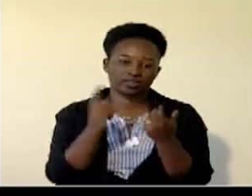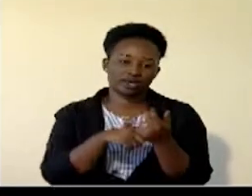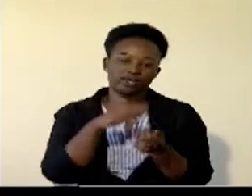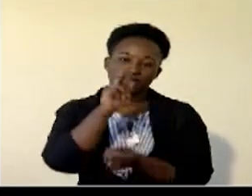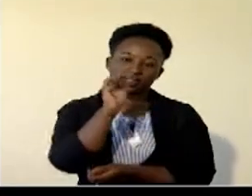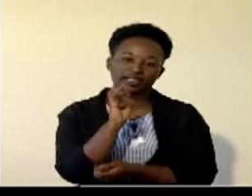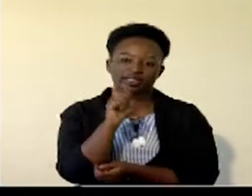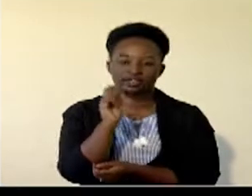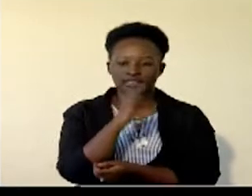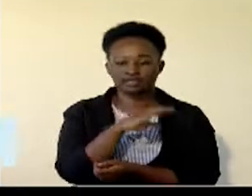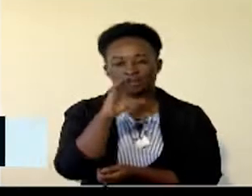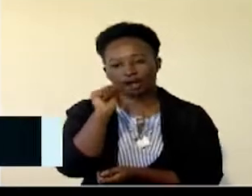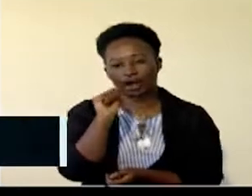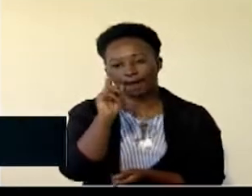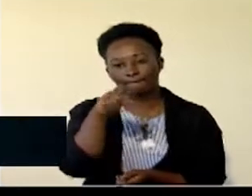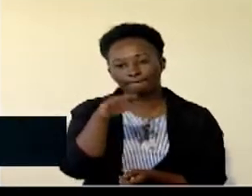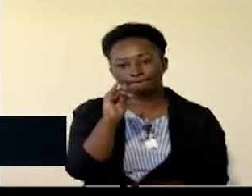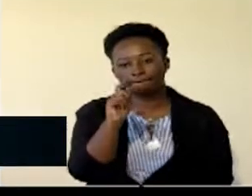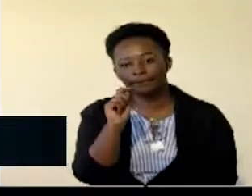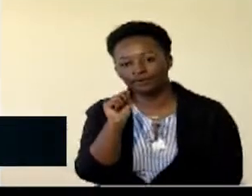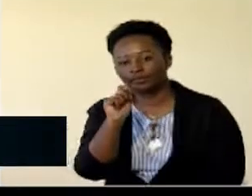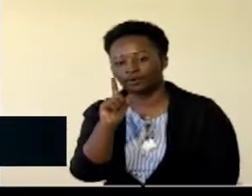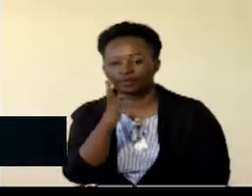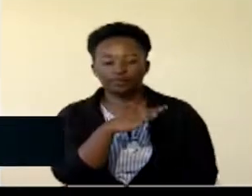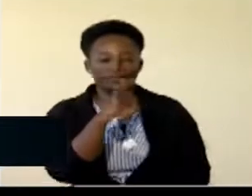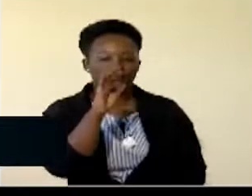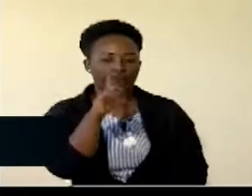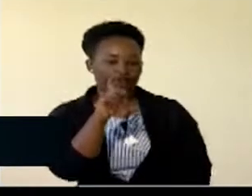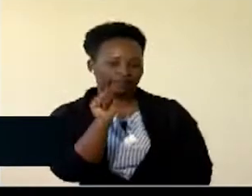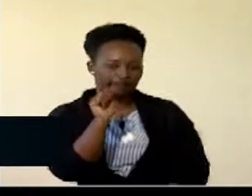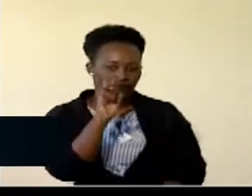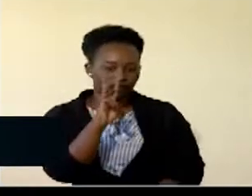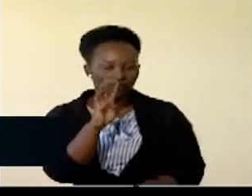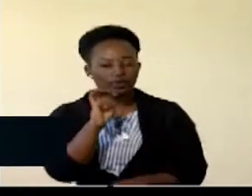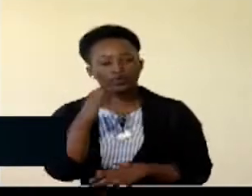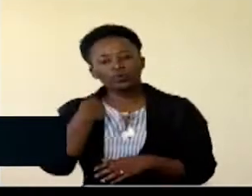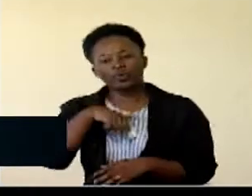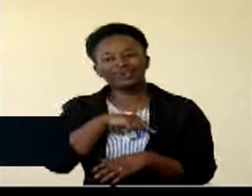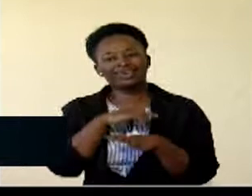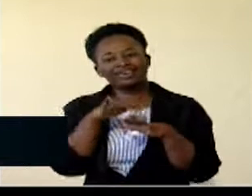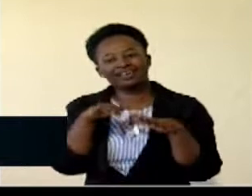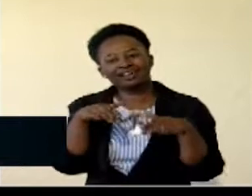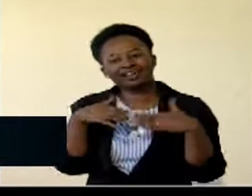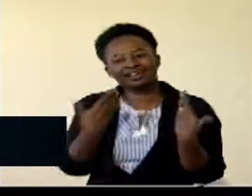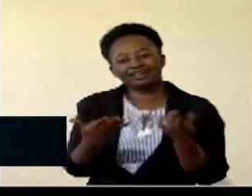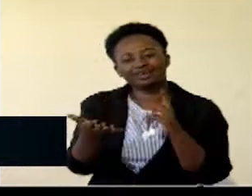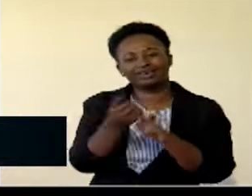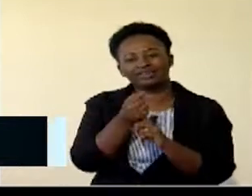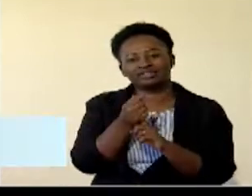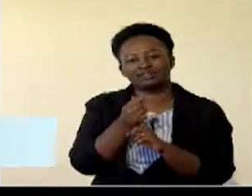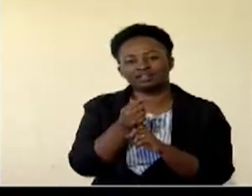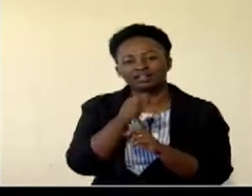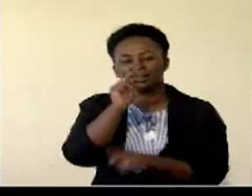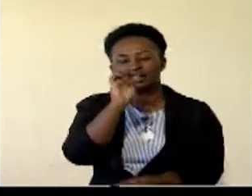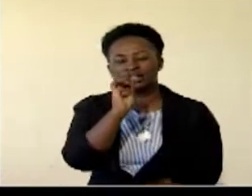capital flow. And how do we get the net capital flow? How do we get the net capital flow? To get